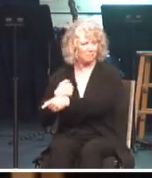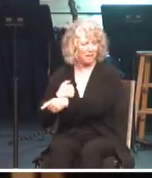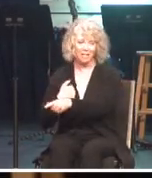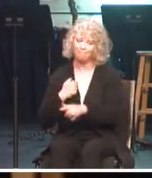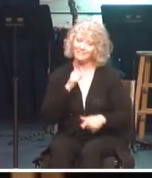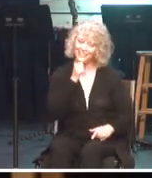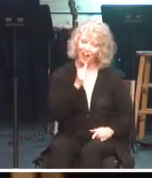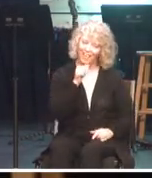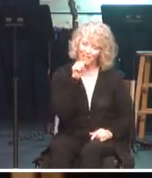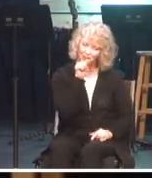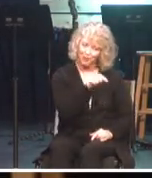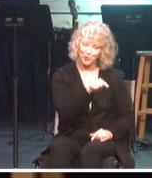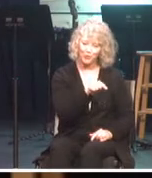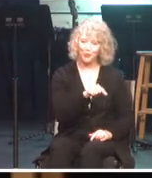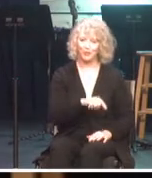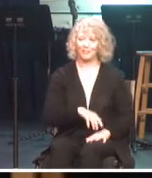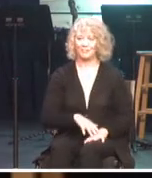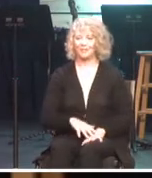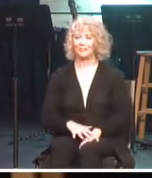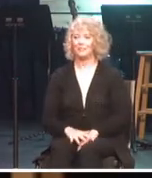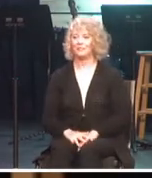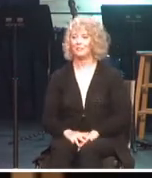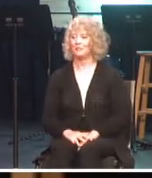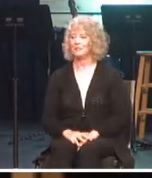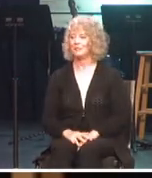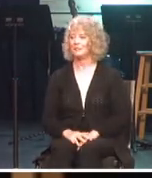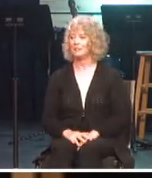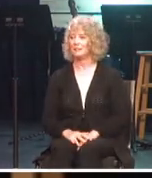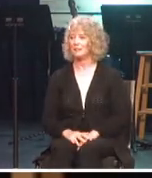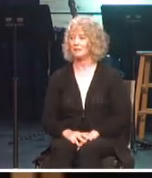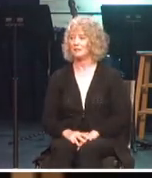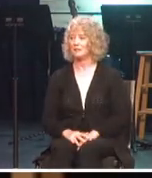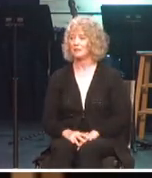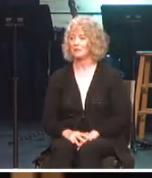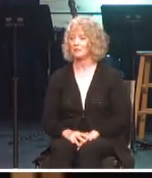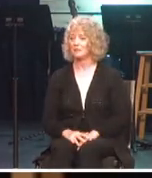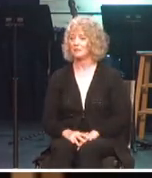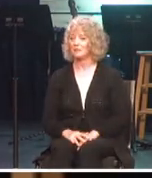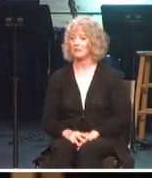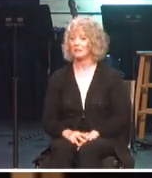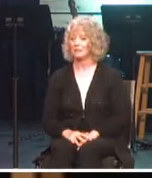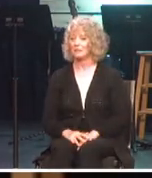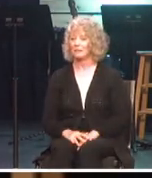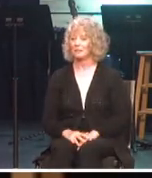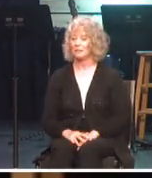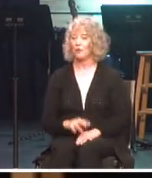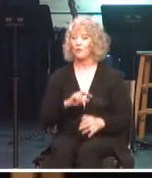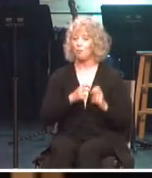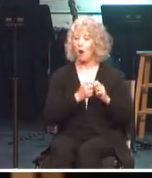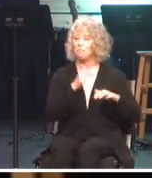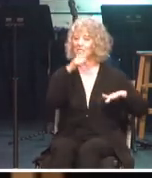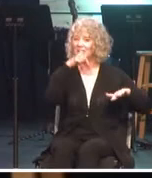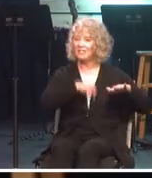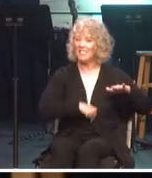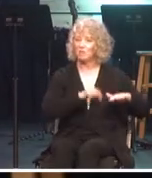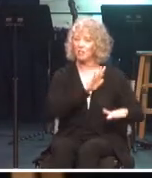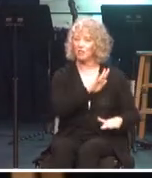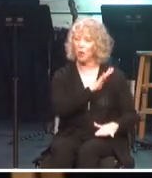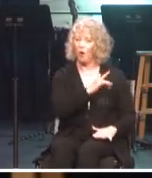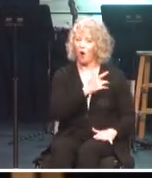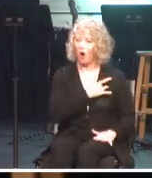It's not, it's in you. The problem resides in the innermost being of